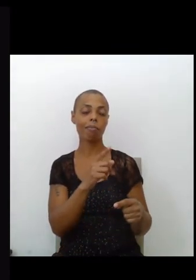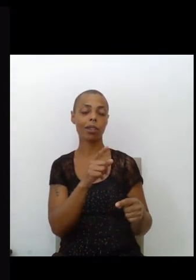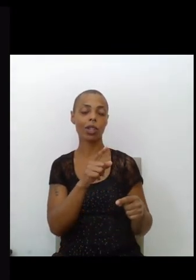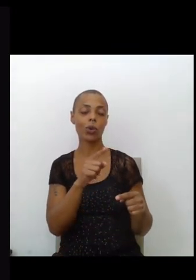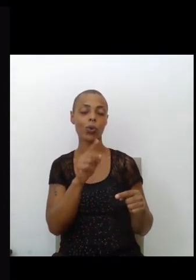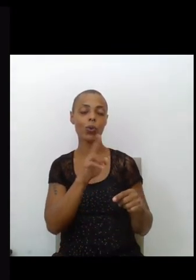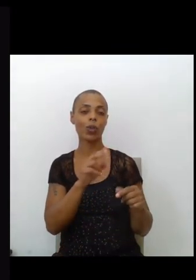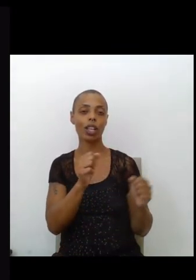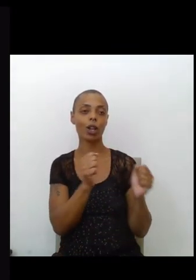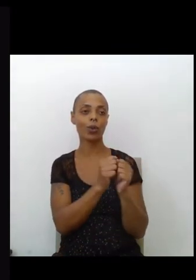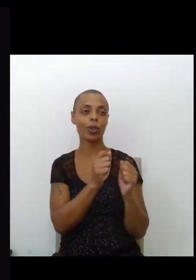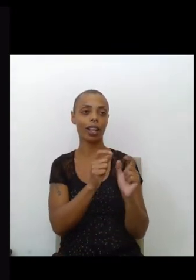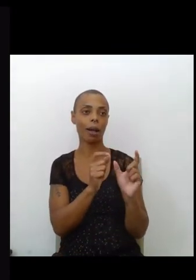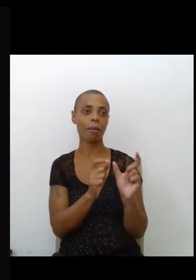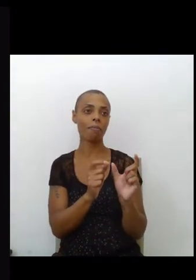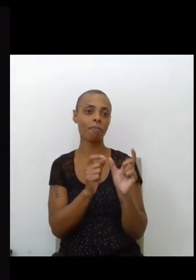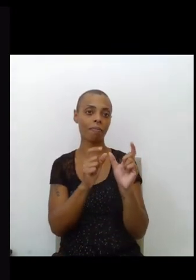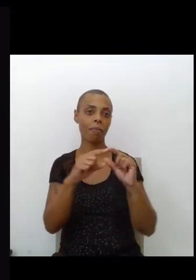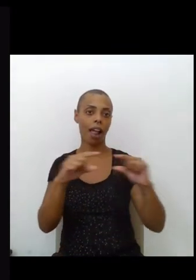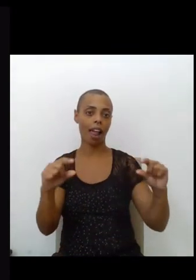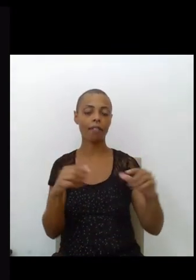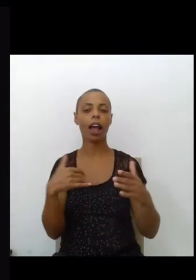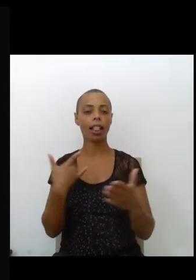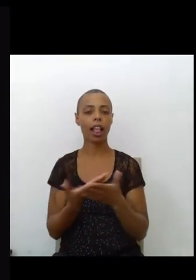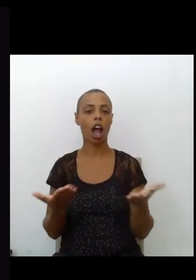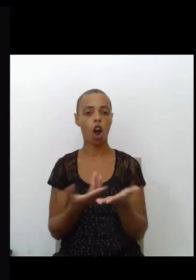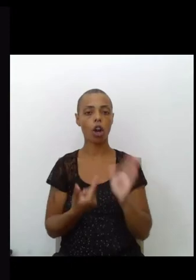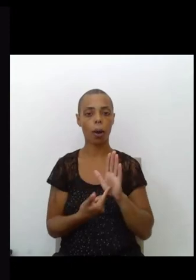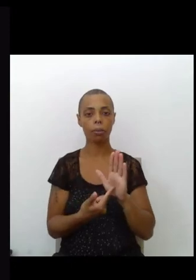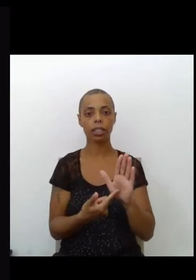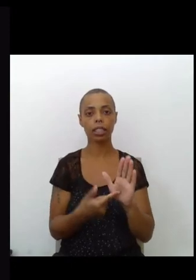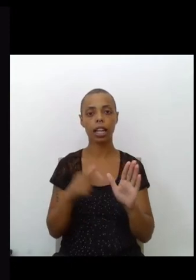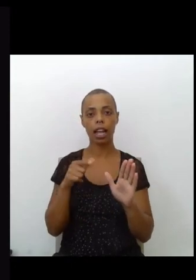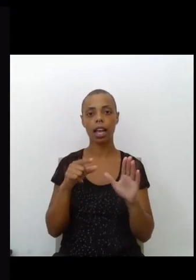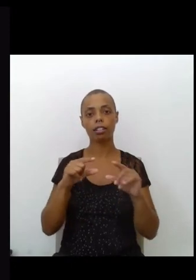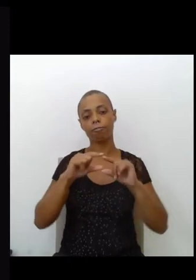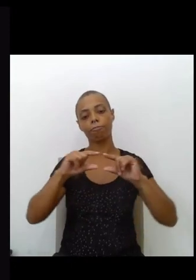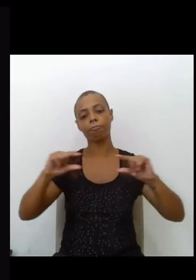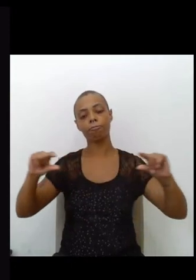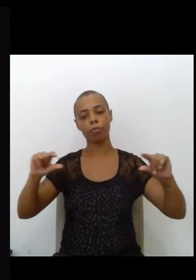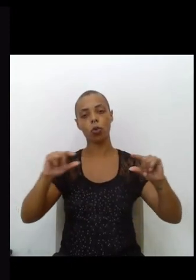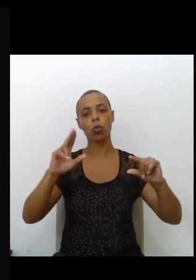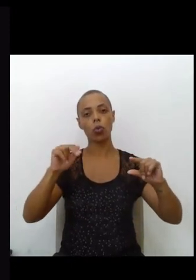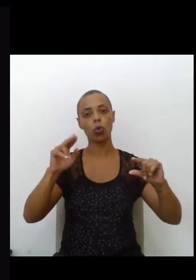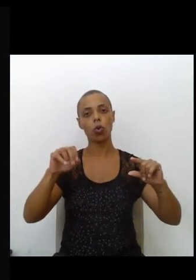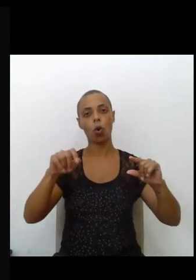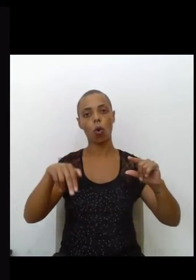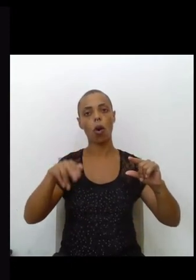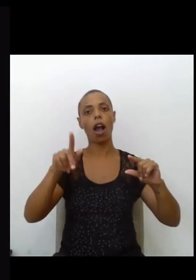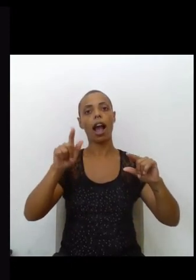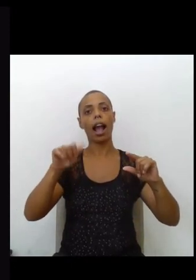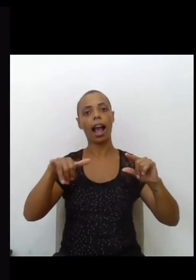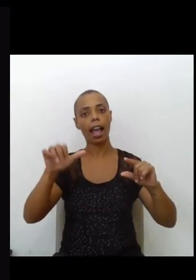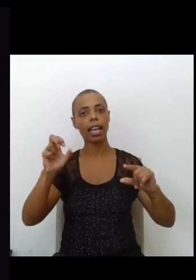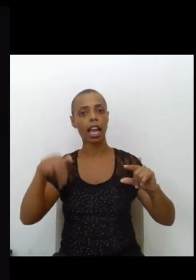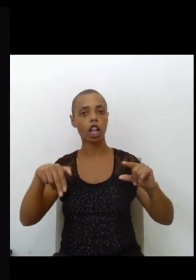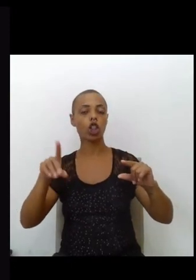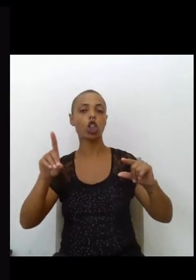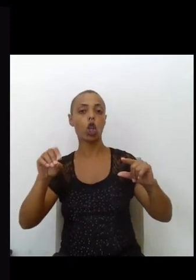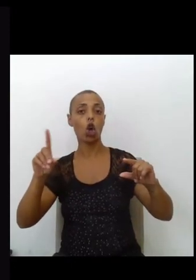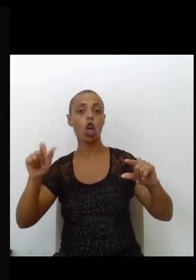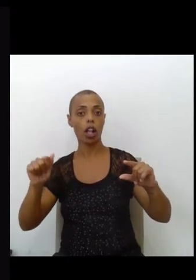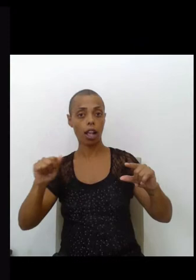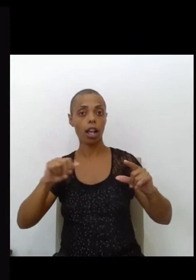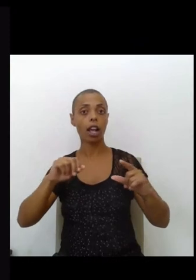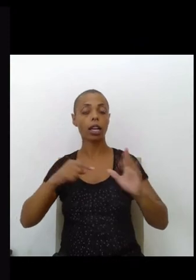daughter has appeared as a term denoting men or women in regards to their